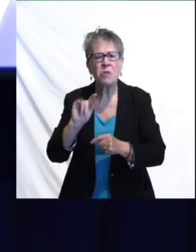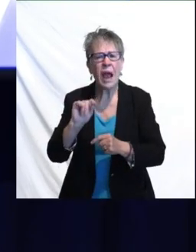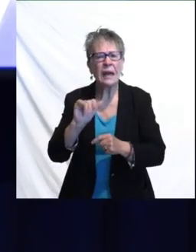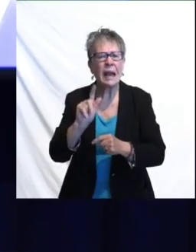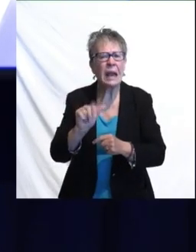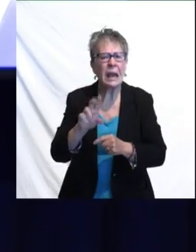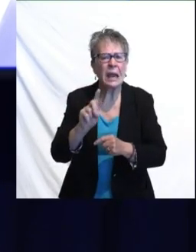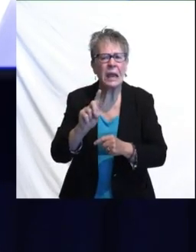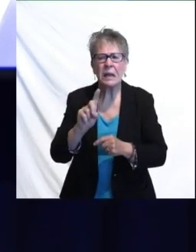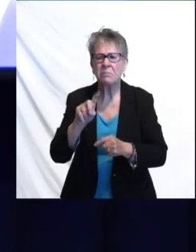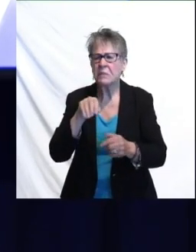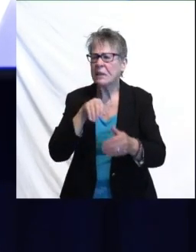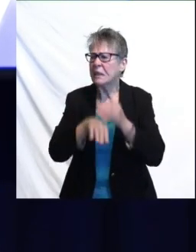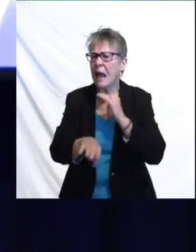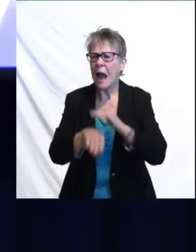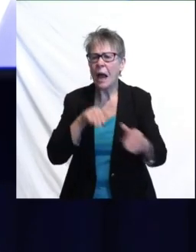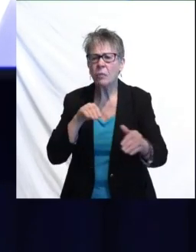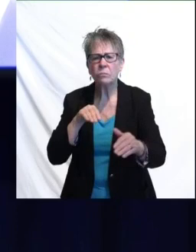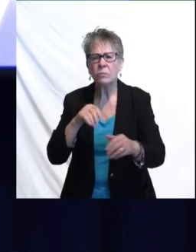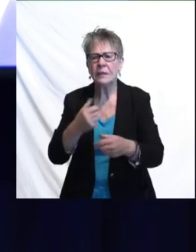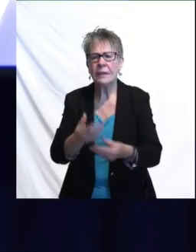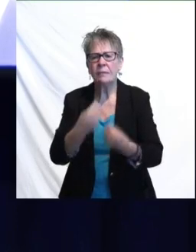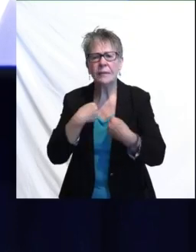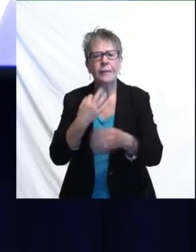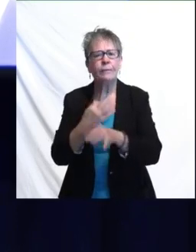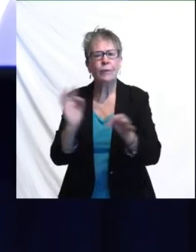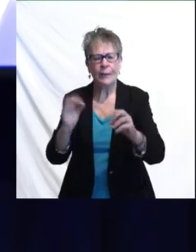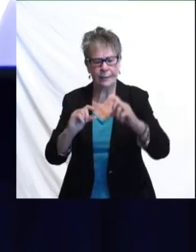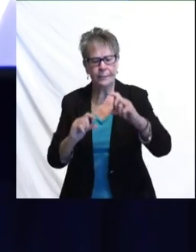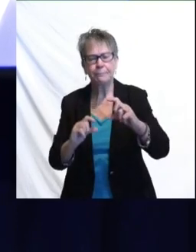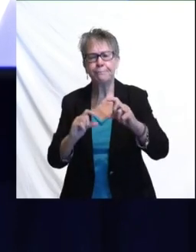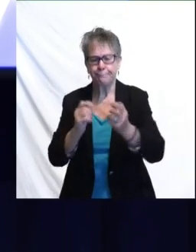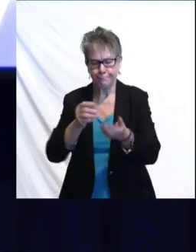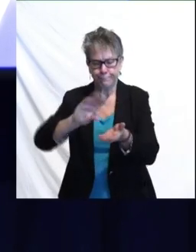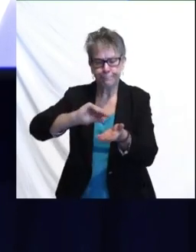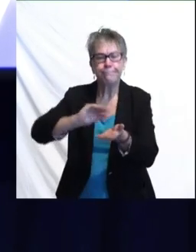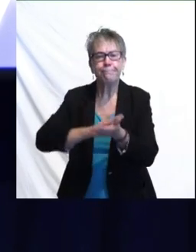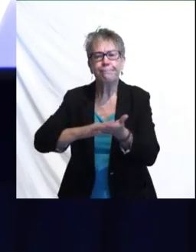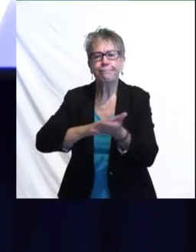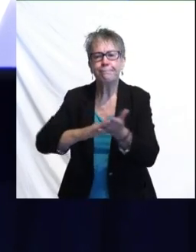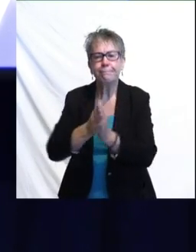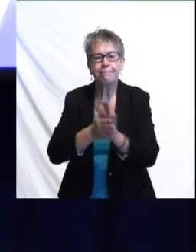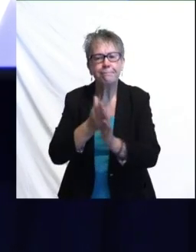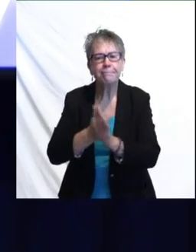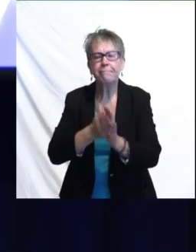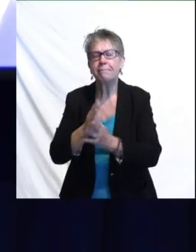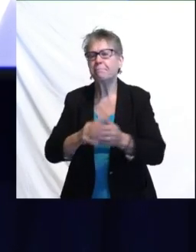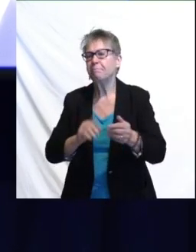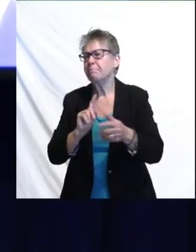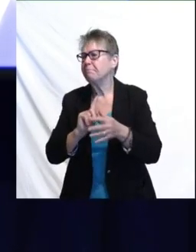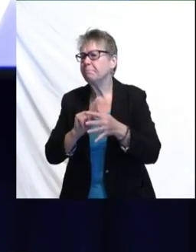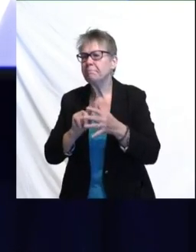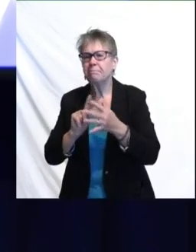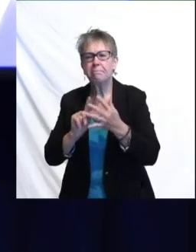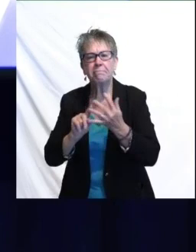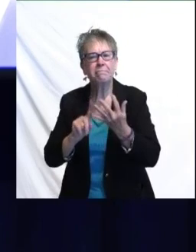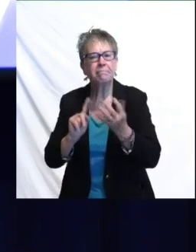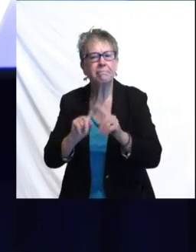hand sanitizer as well. A bottle of what, sorry? Oh, sorry, no, I'm just, I thought you were going to say something else. No, that was it.